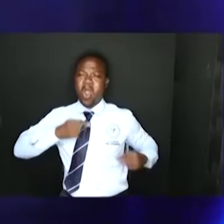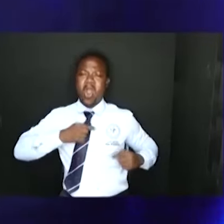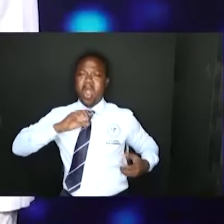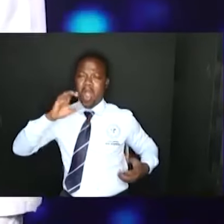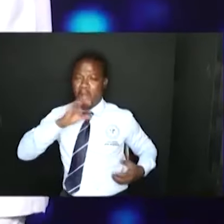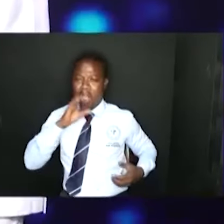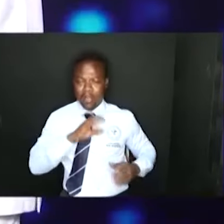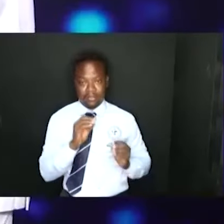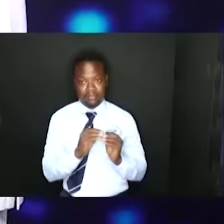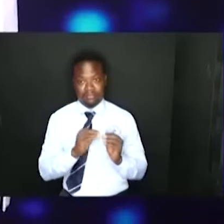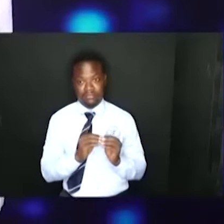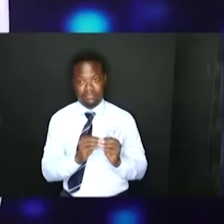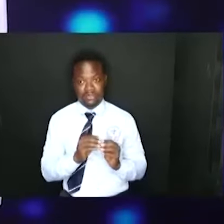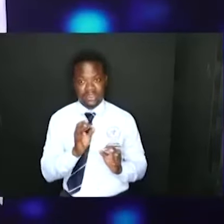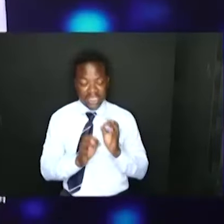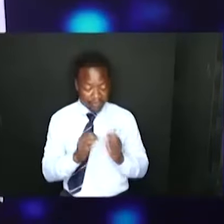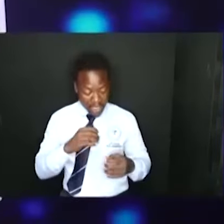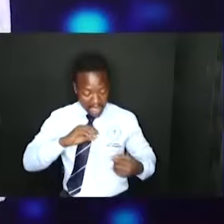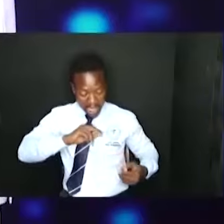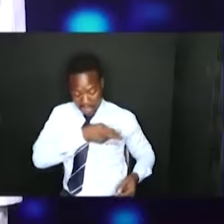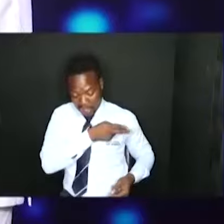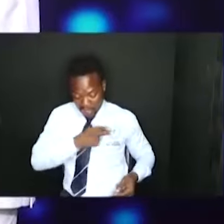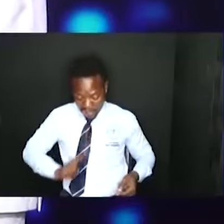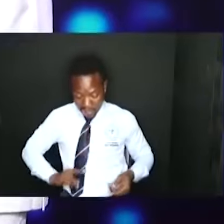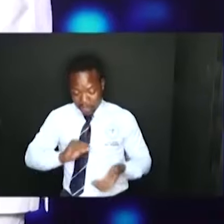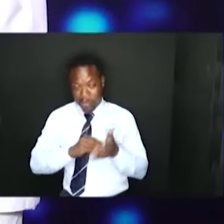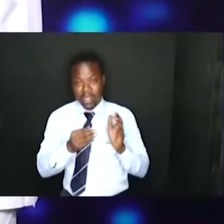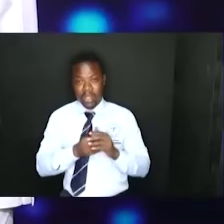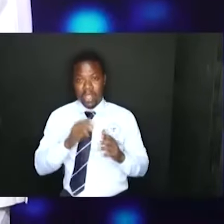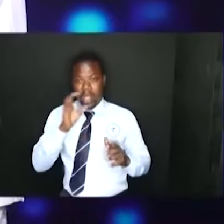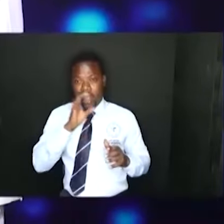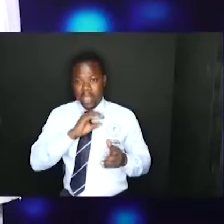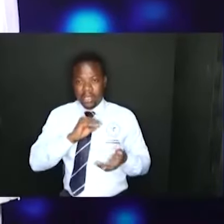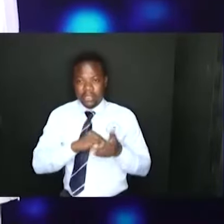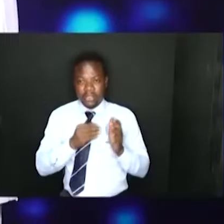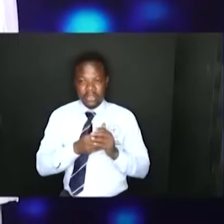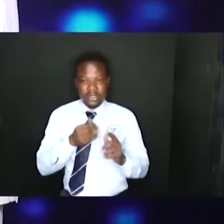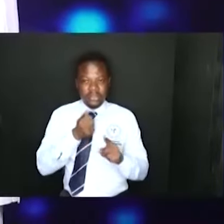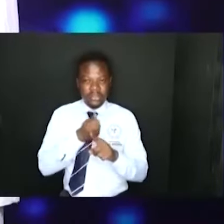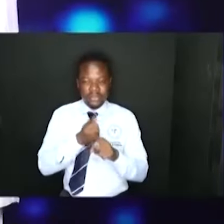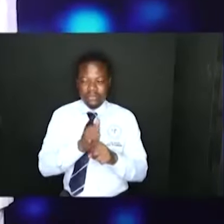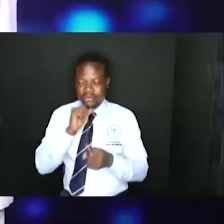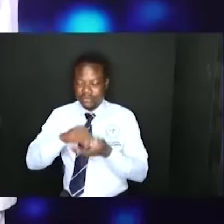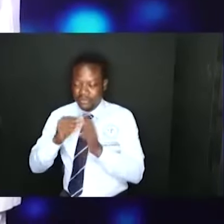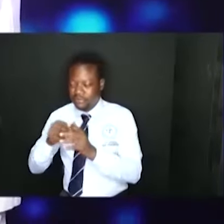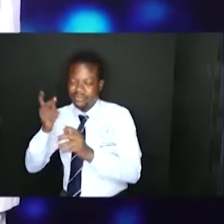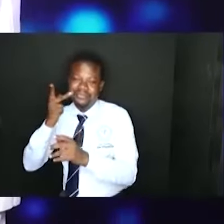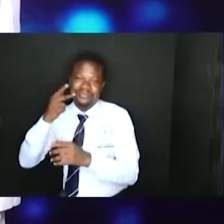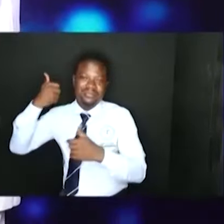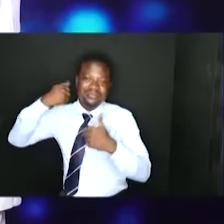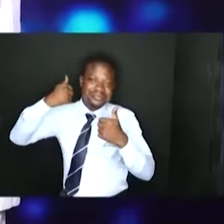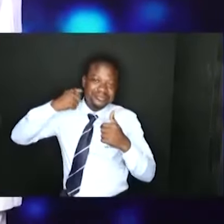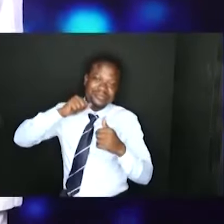if Hannah was irritated, then the condition is, the problem is not what she's hearing. The